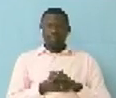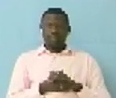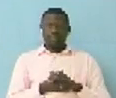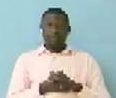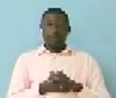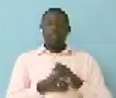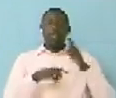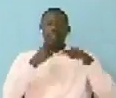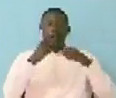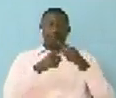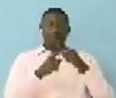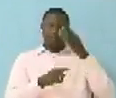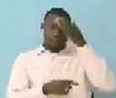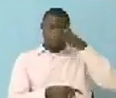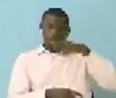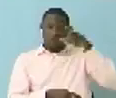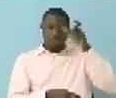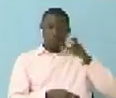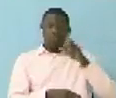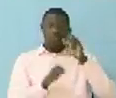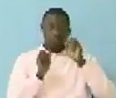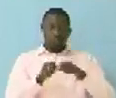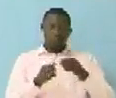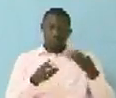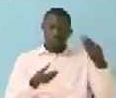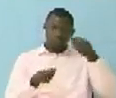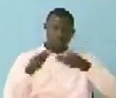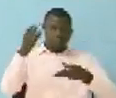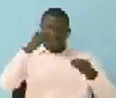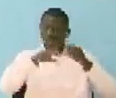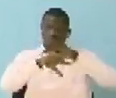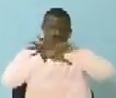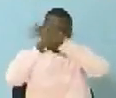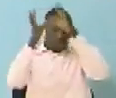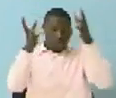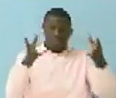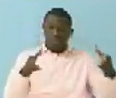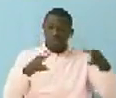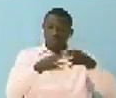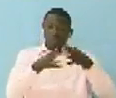then the commission would be able to put all that together